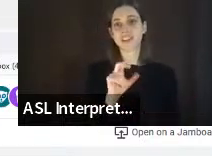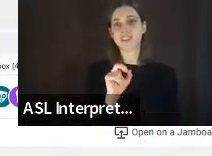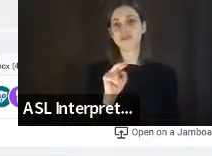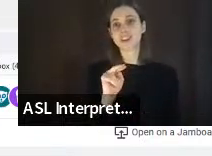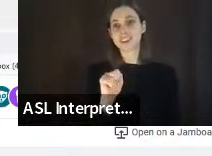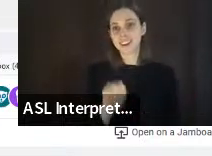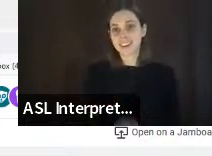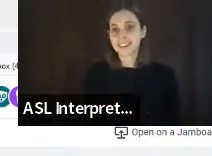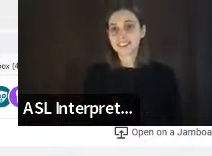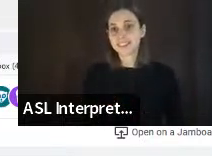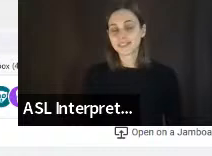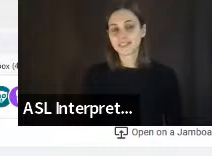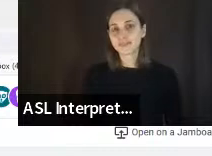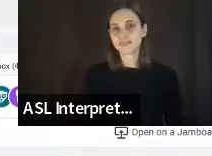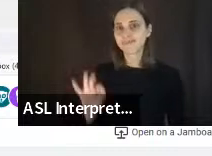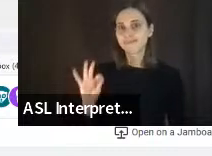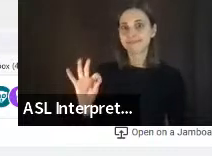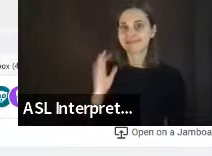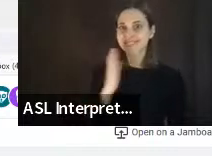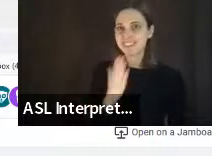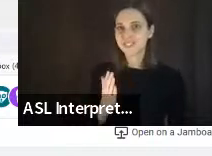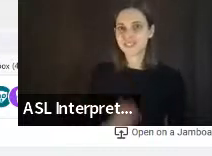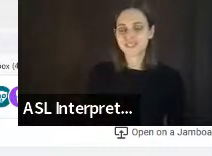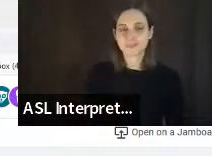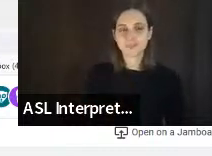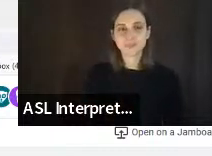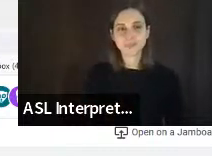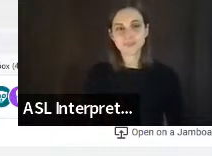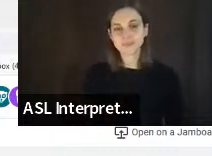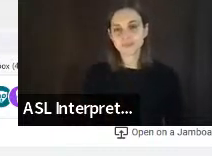Irina. Yes. Thank you.